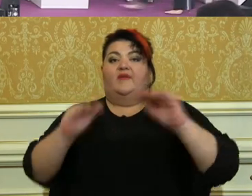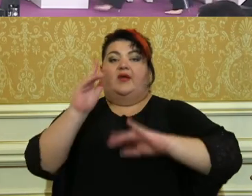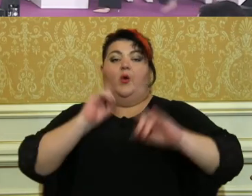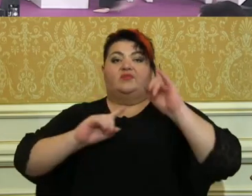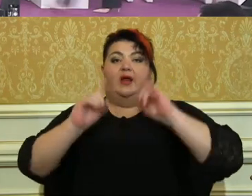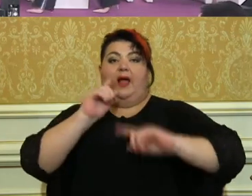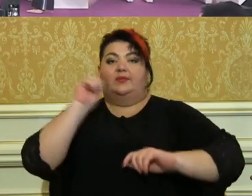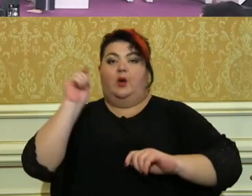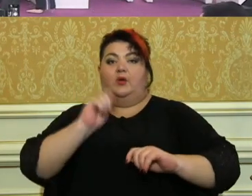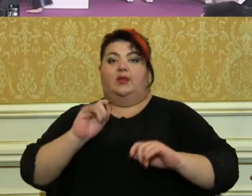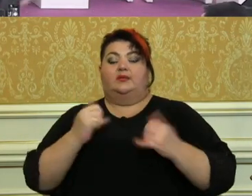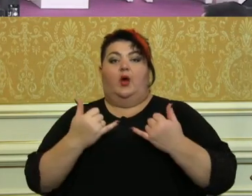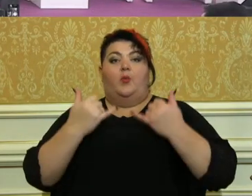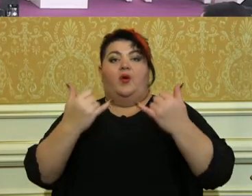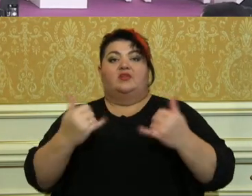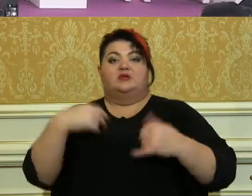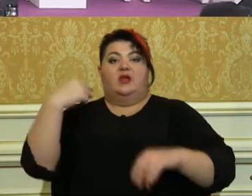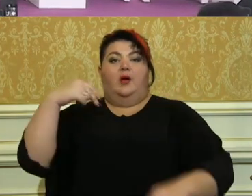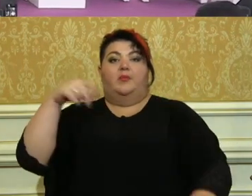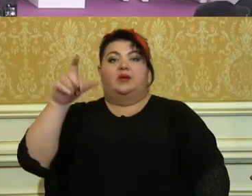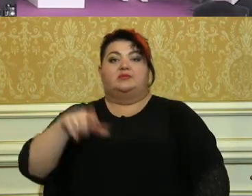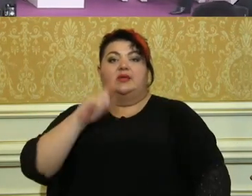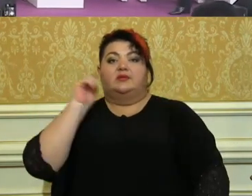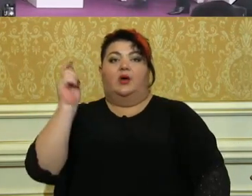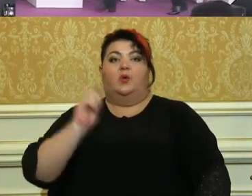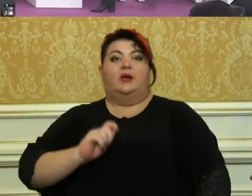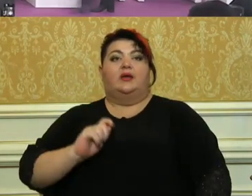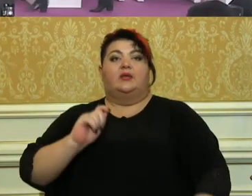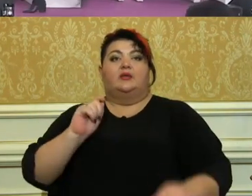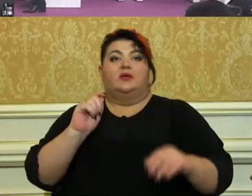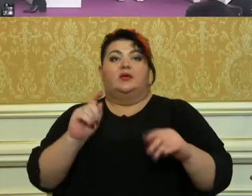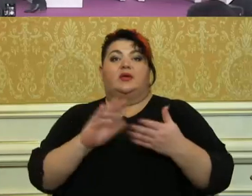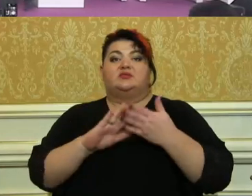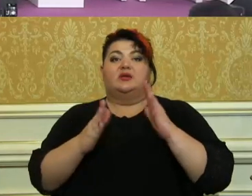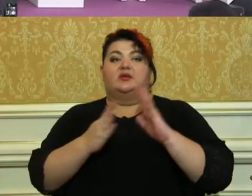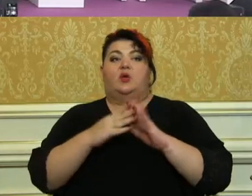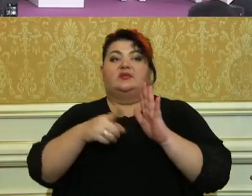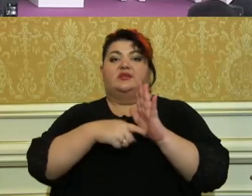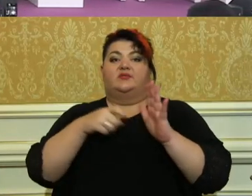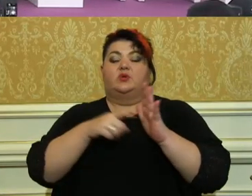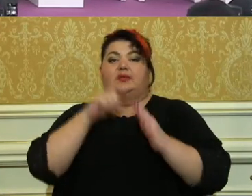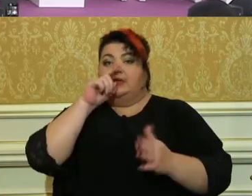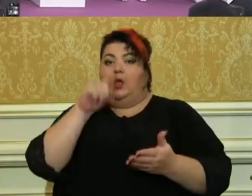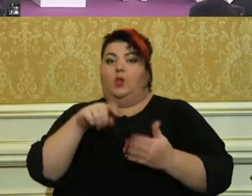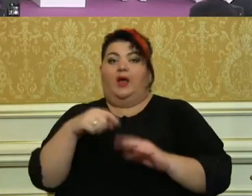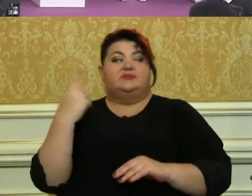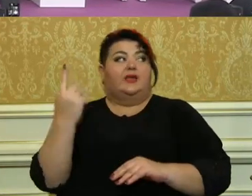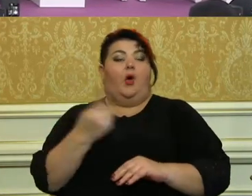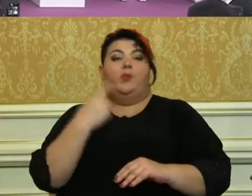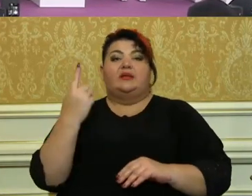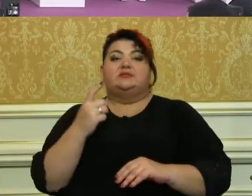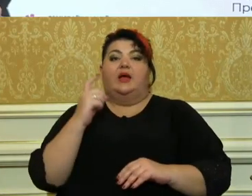the Parliament of Ukraine, President's Commissioner for Peaceful Situation Resolution in Donetsk and Lugansk